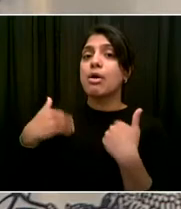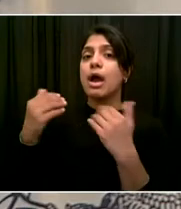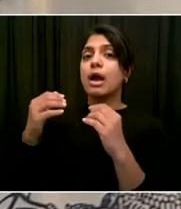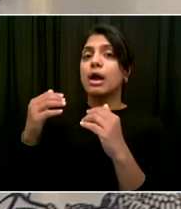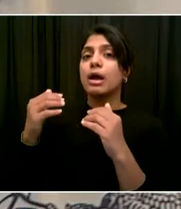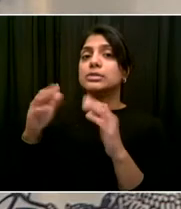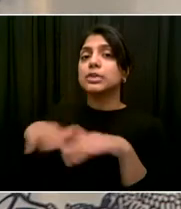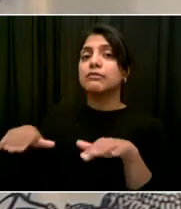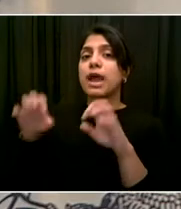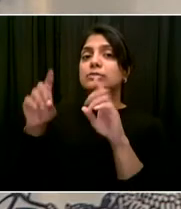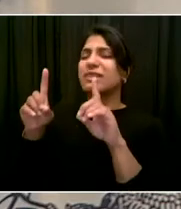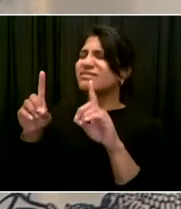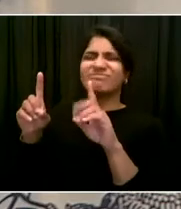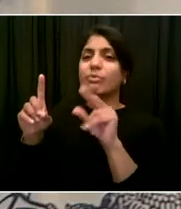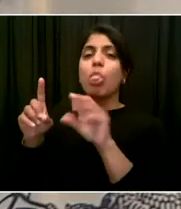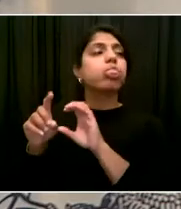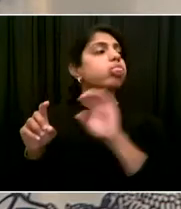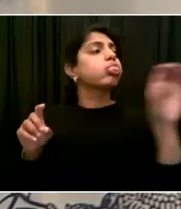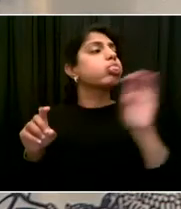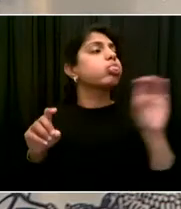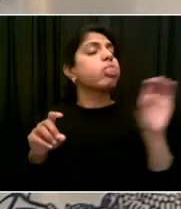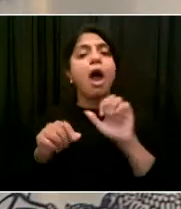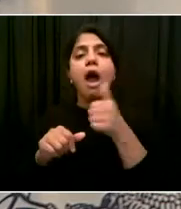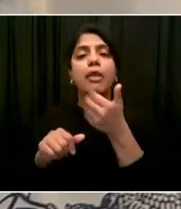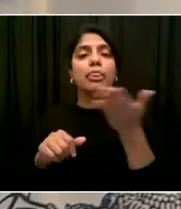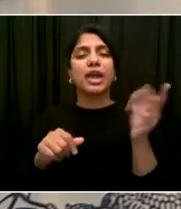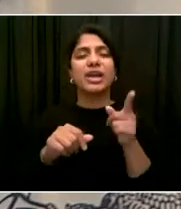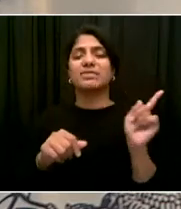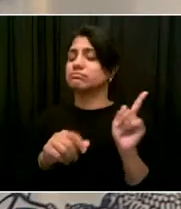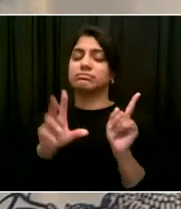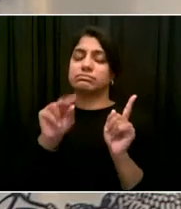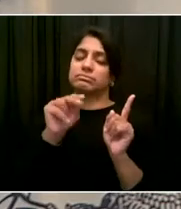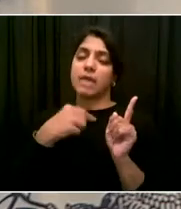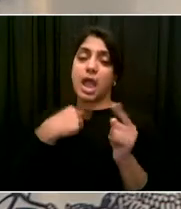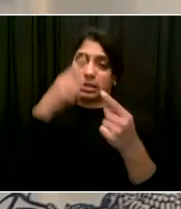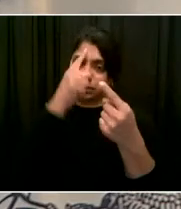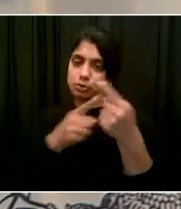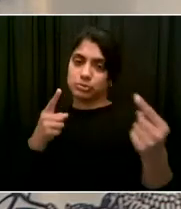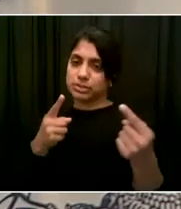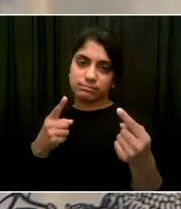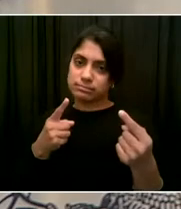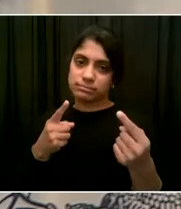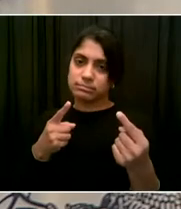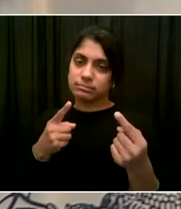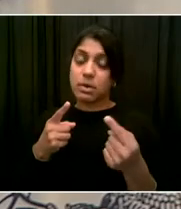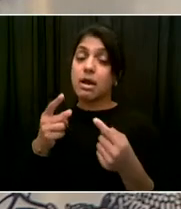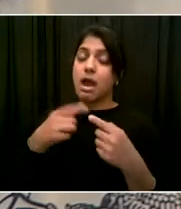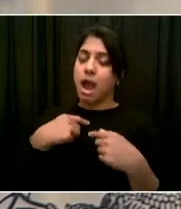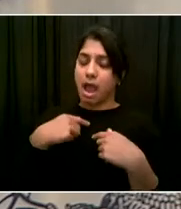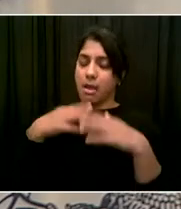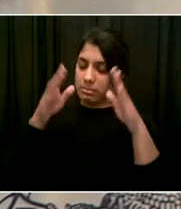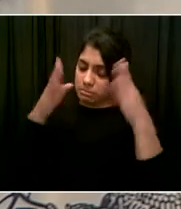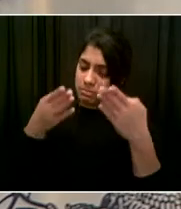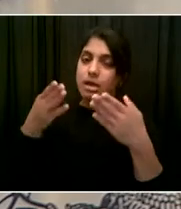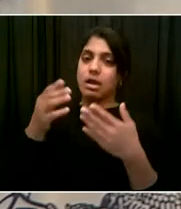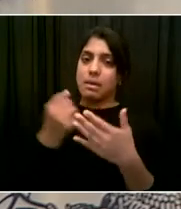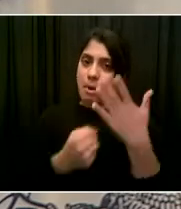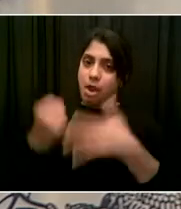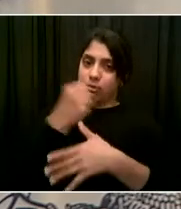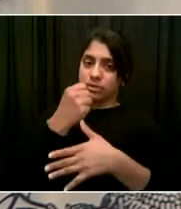become the highest priorities in the budget. Second of all, what we've done over these last 8 years, and